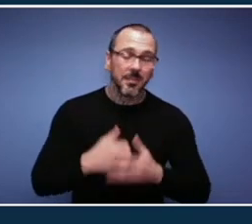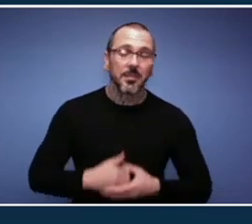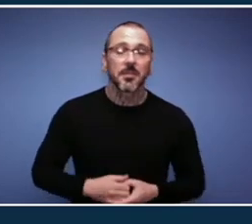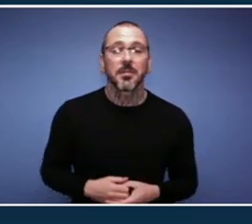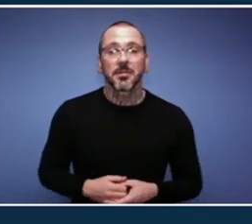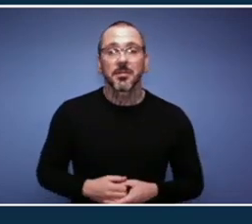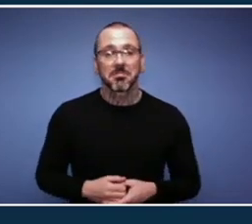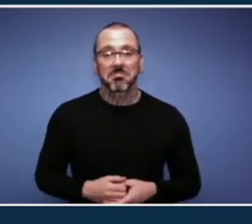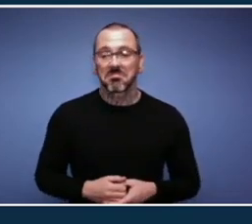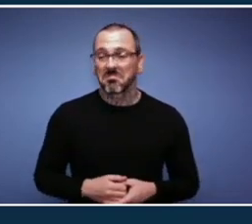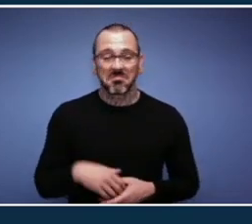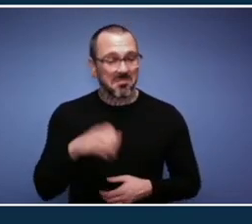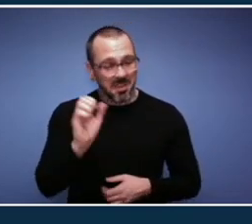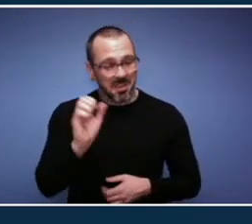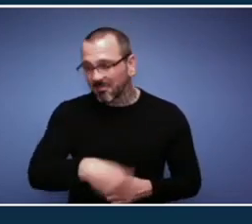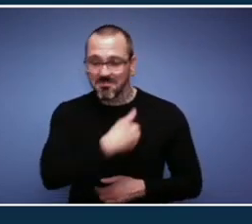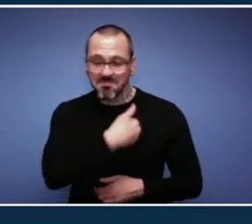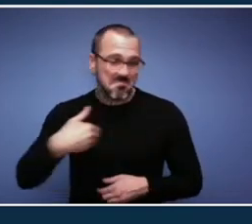up.